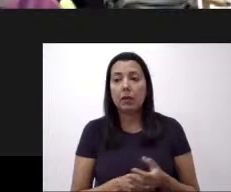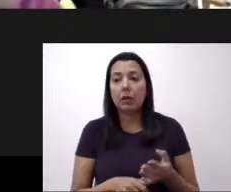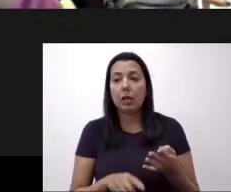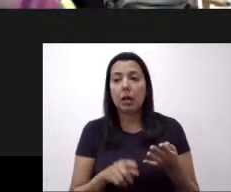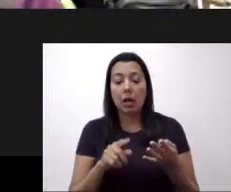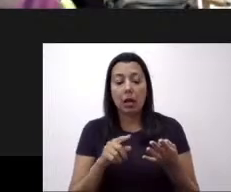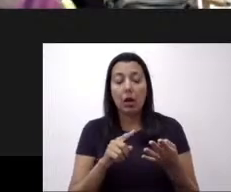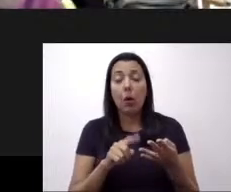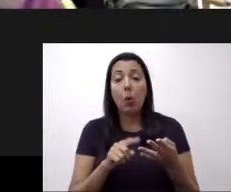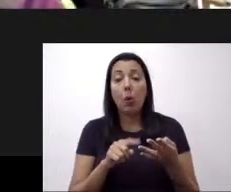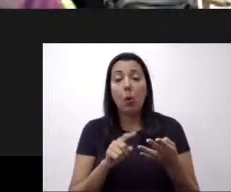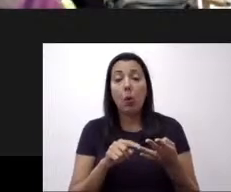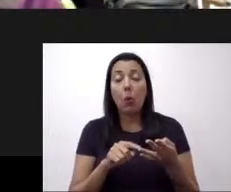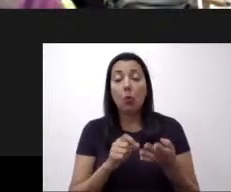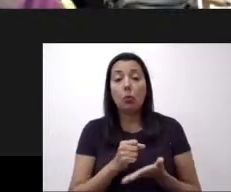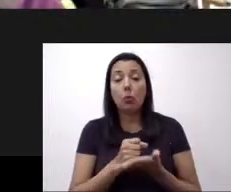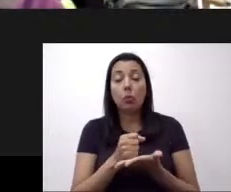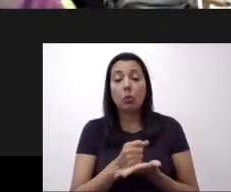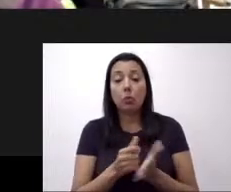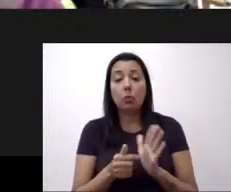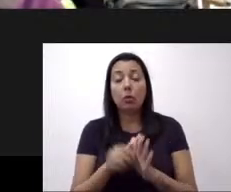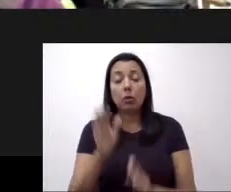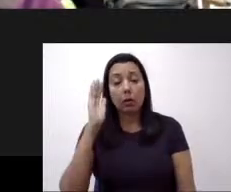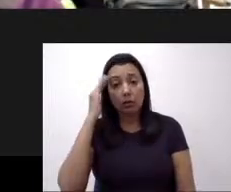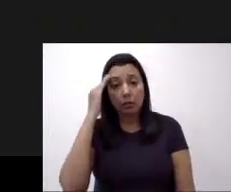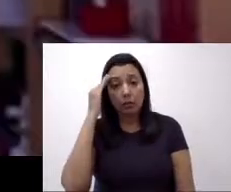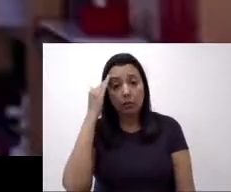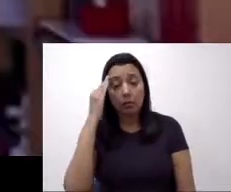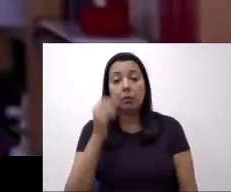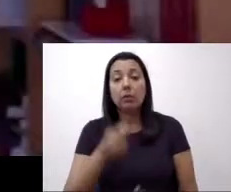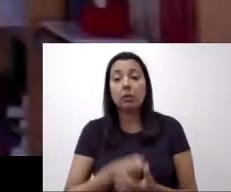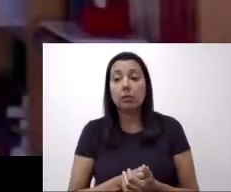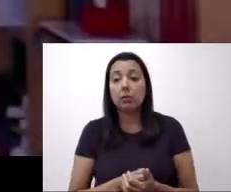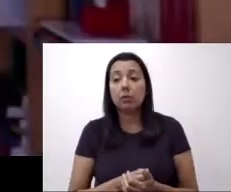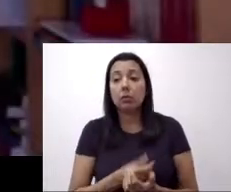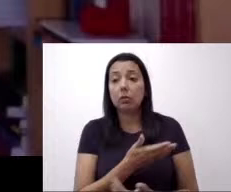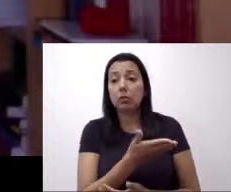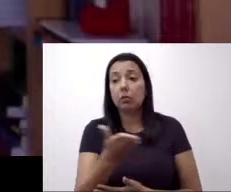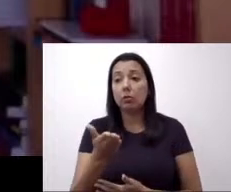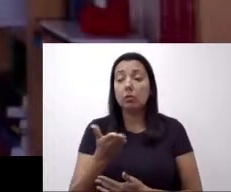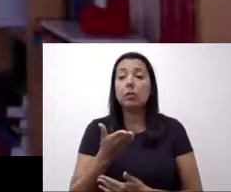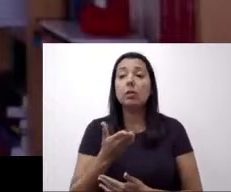contribution to the understanding of the neoliberal term.